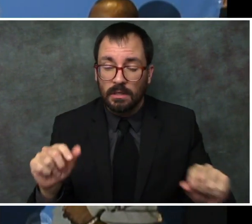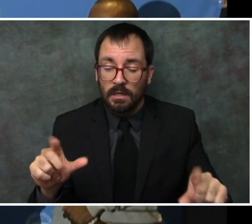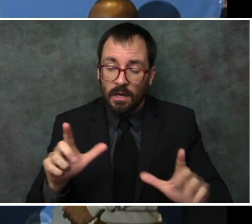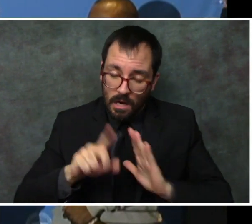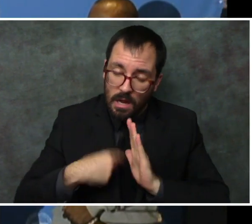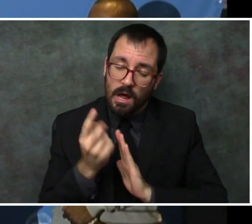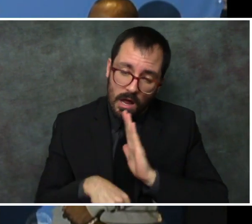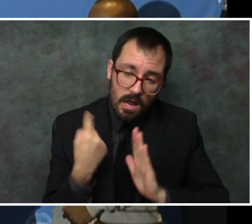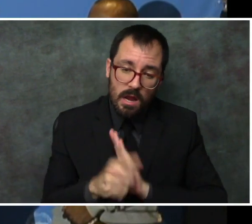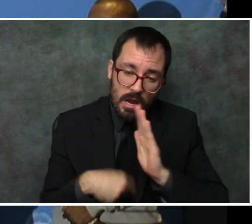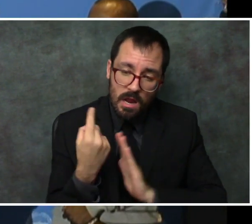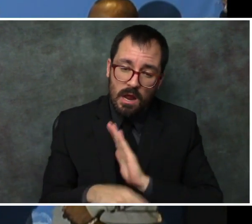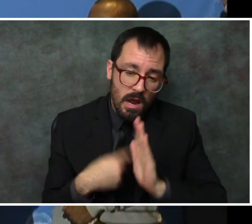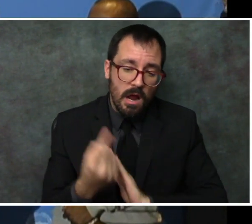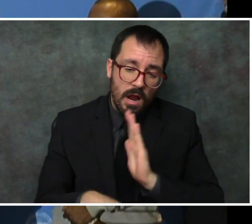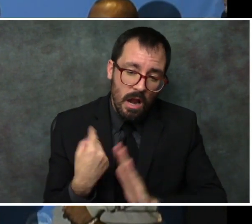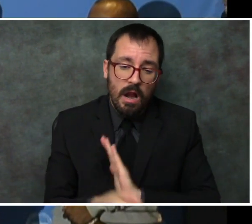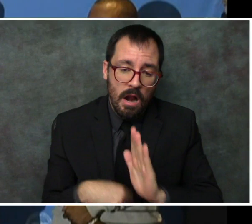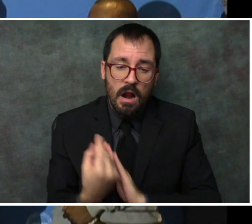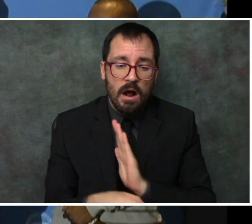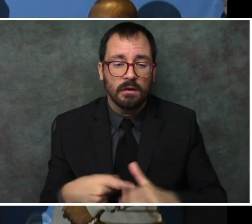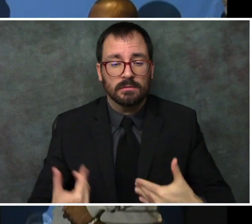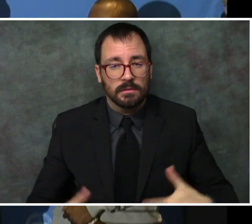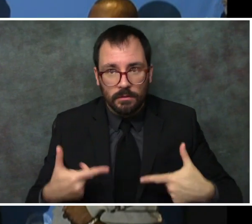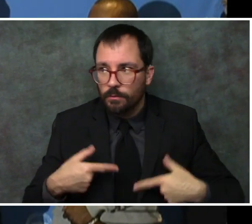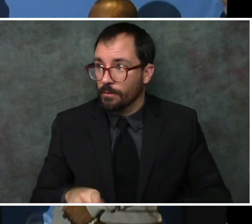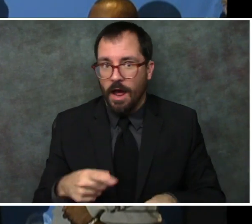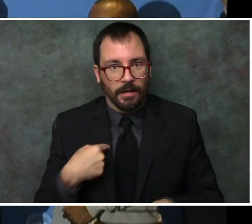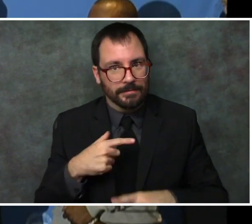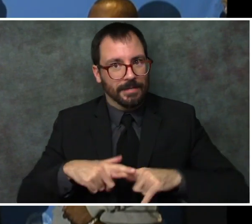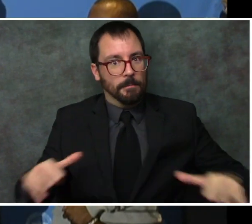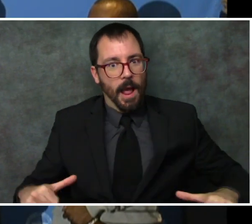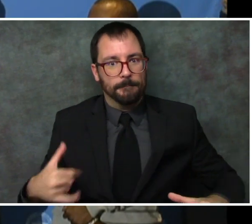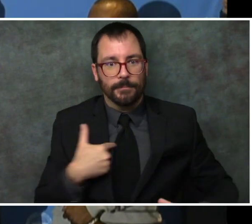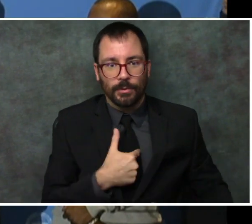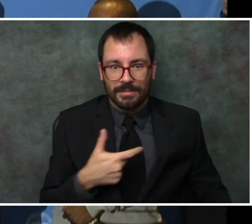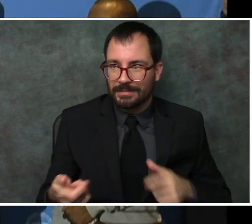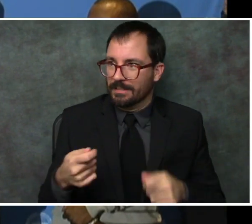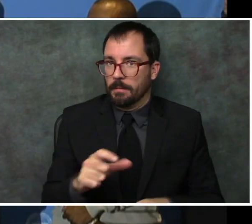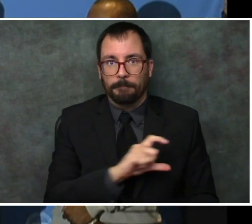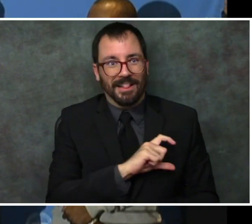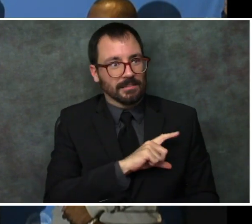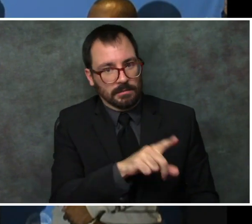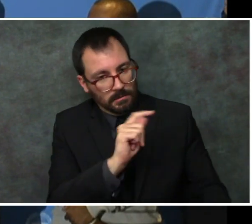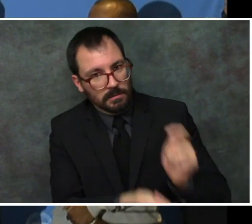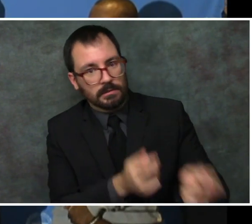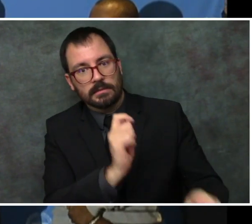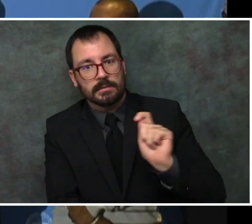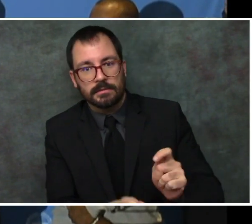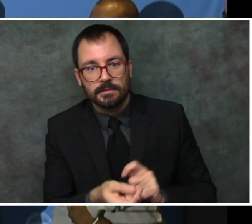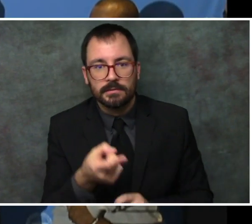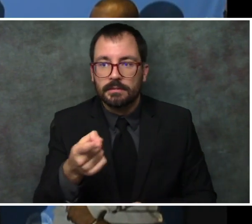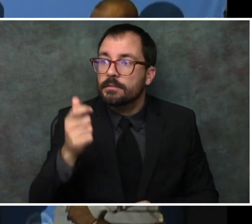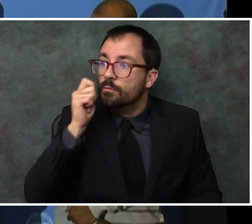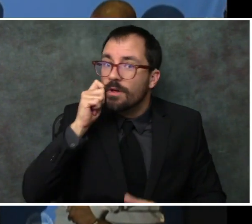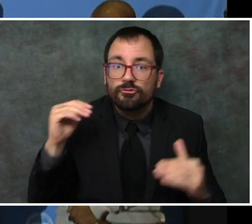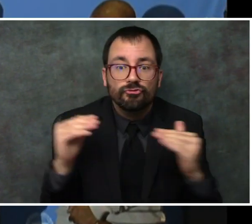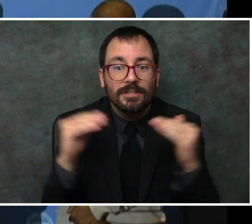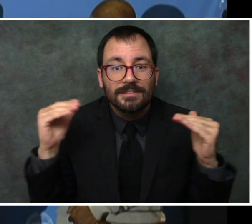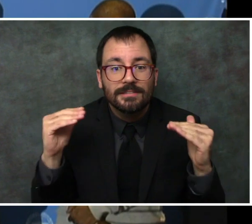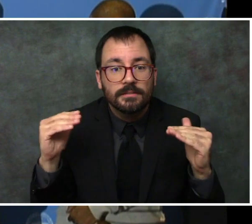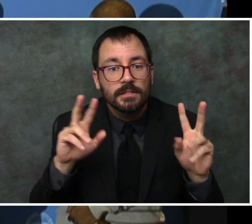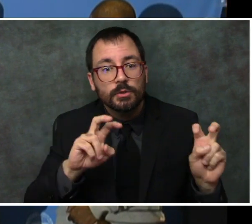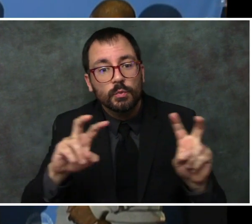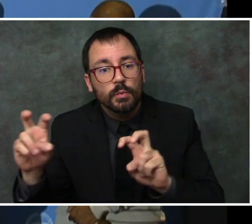meetings, all while dealing with the difficult issues of policing reform and racial justice, which continue to roil